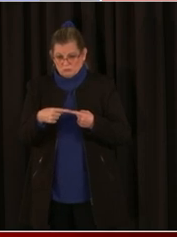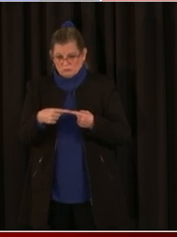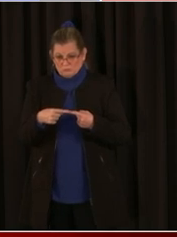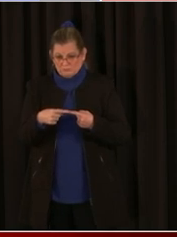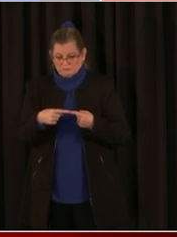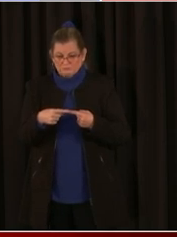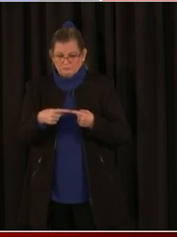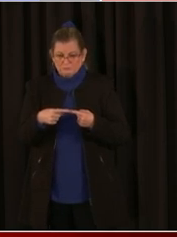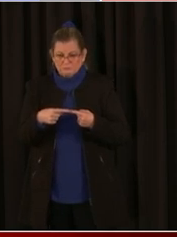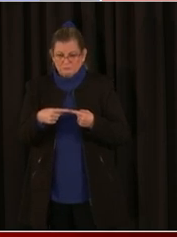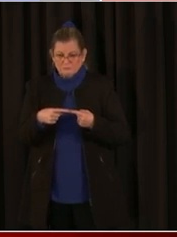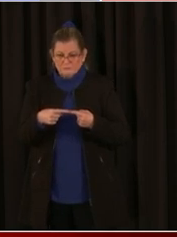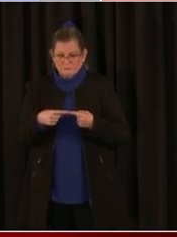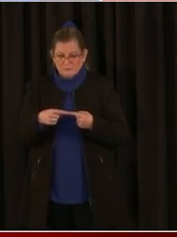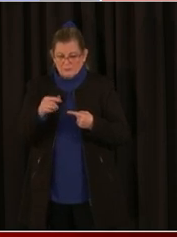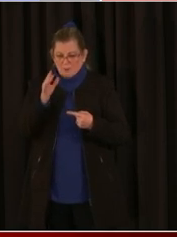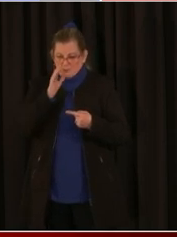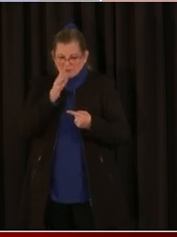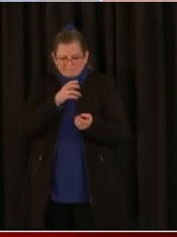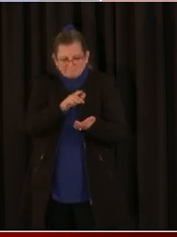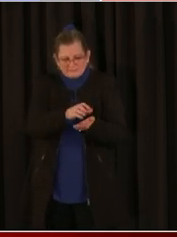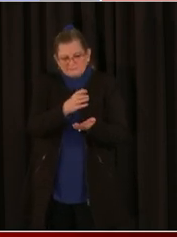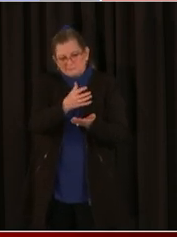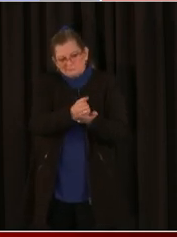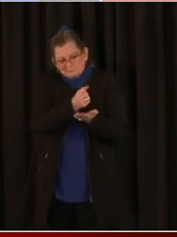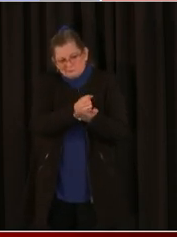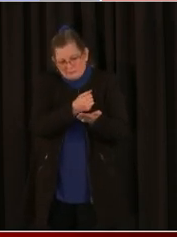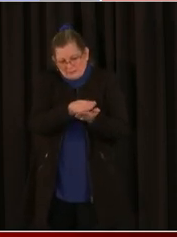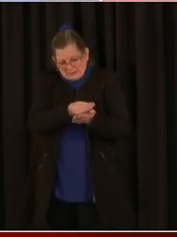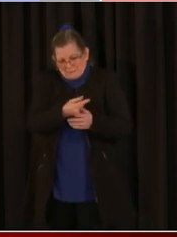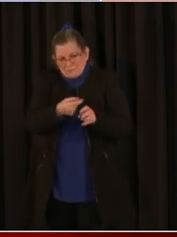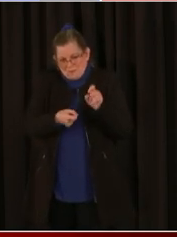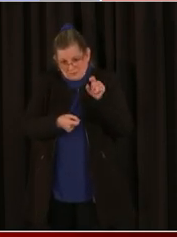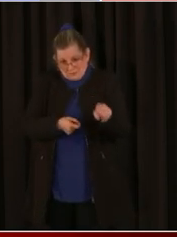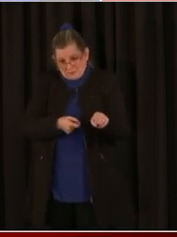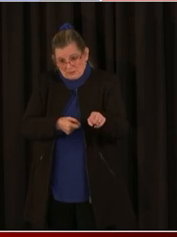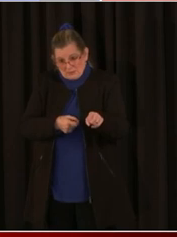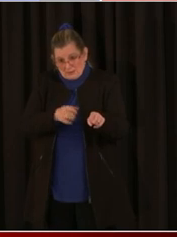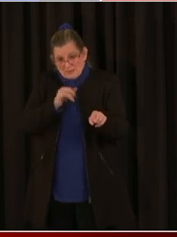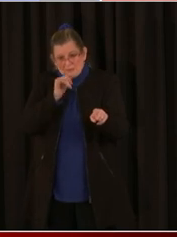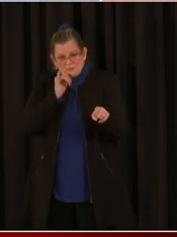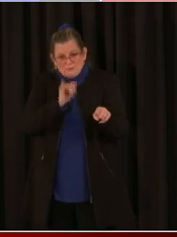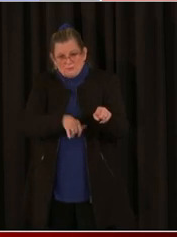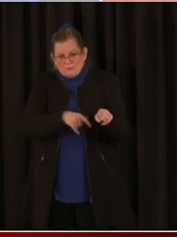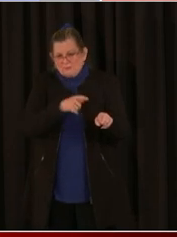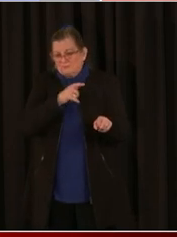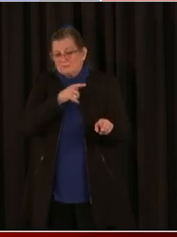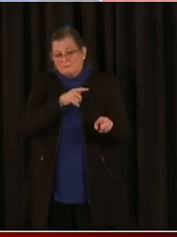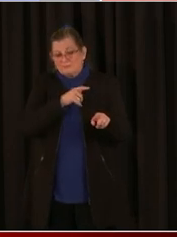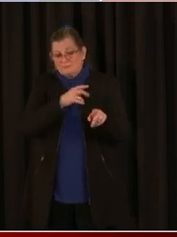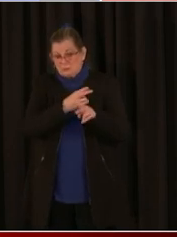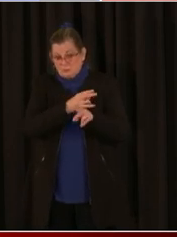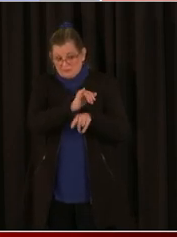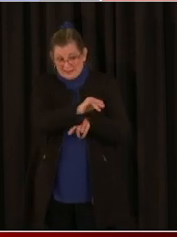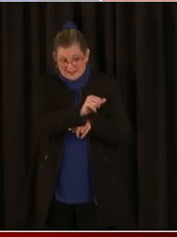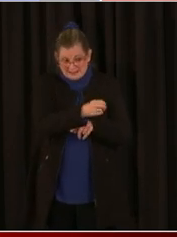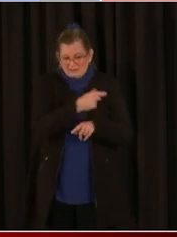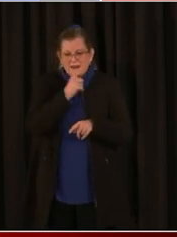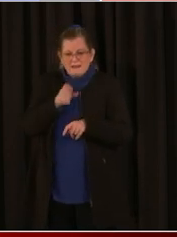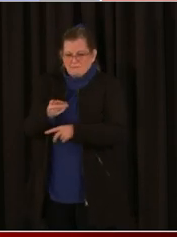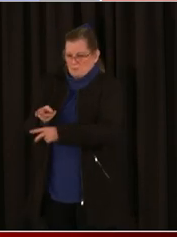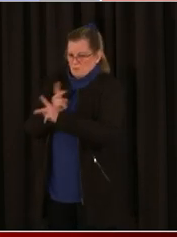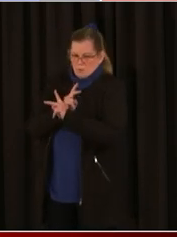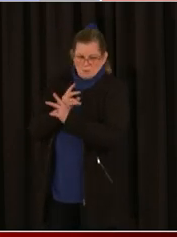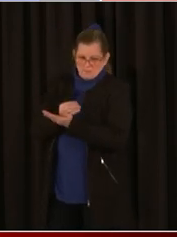purposes. One of the reserves is being used to help balance the fiscal year, the current year budget, so it's being spent as part of this